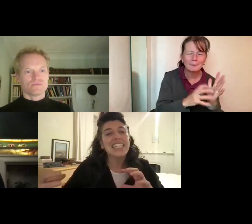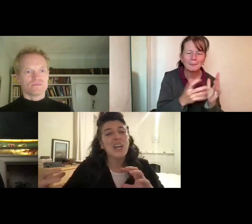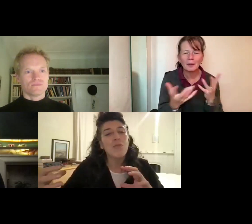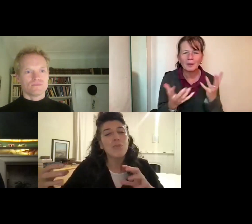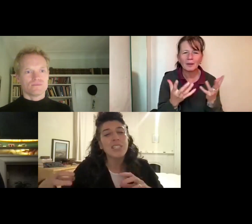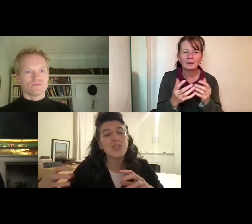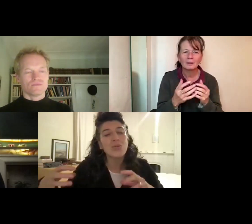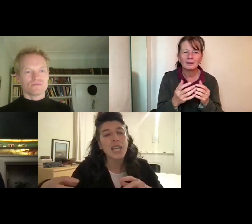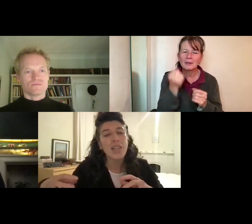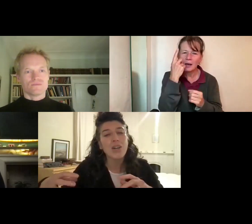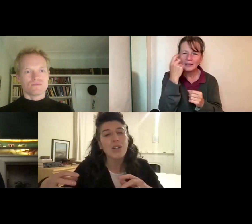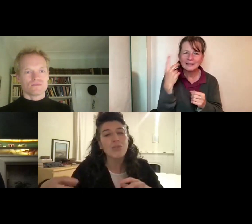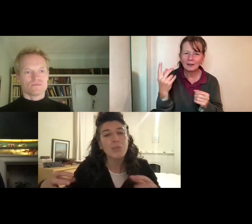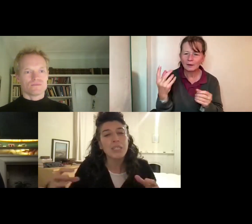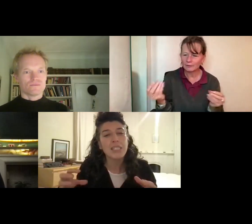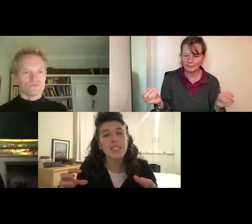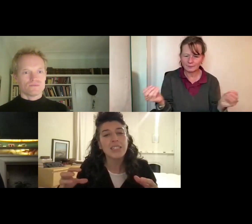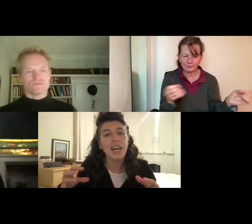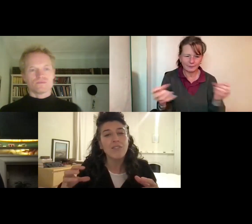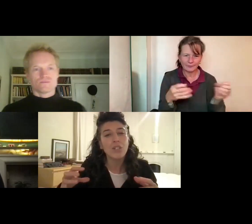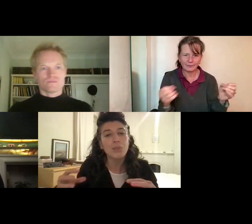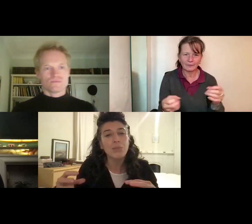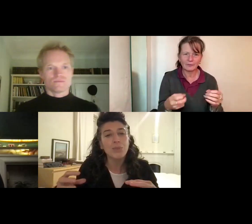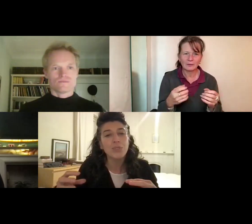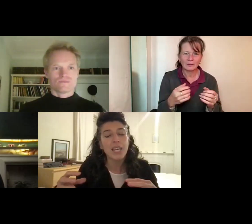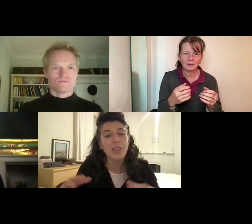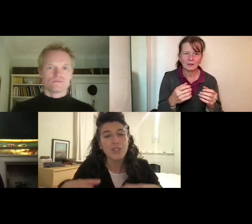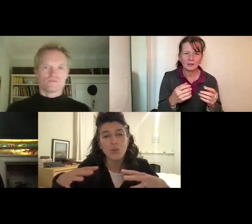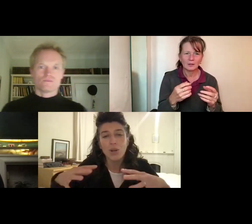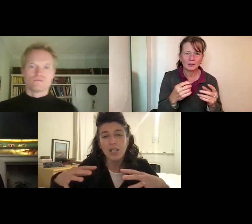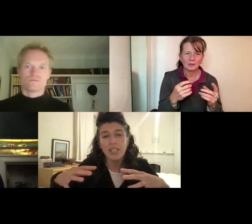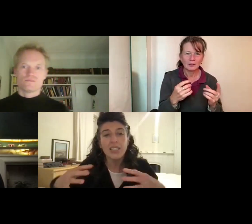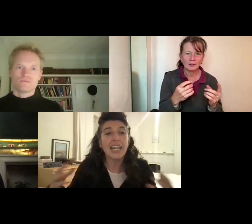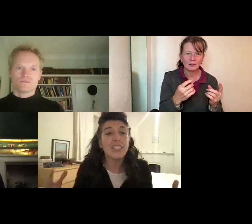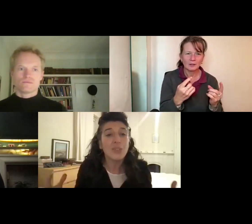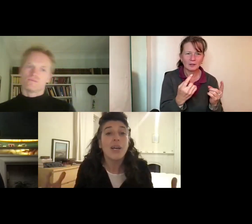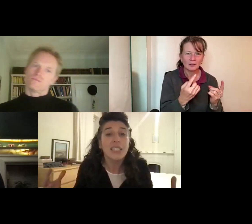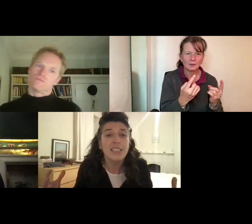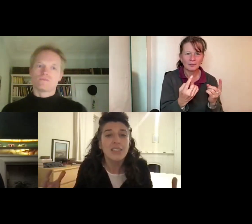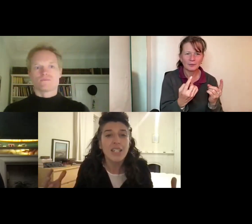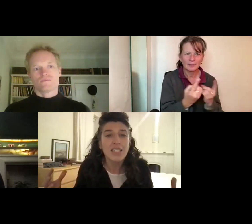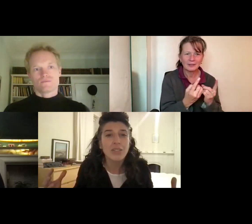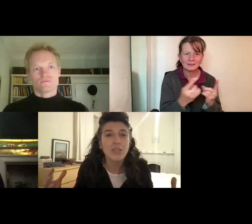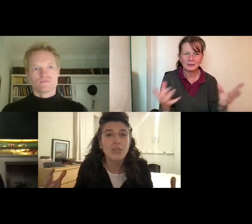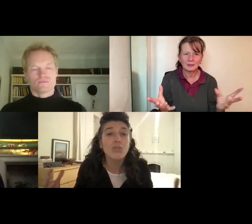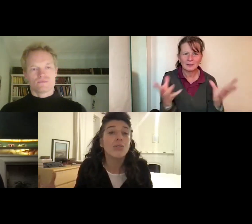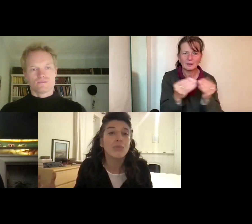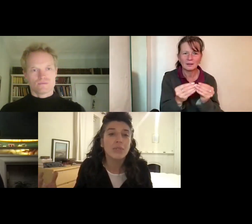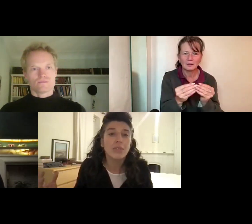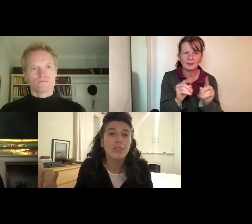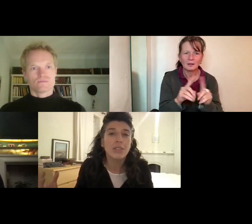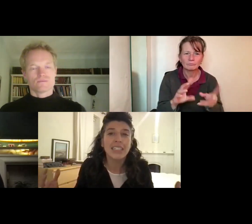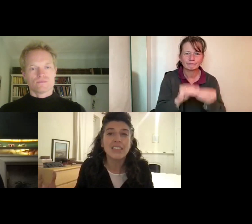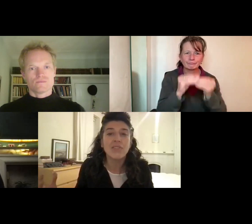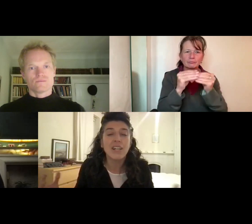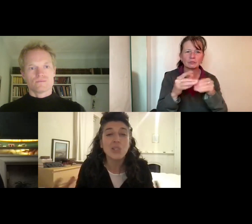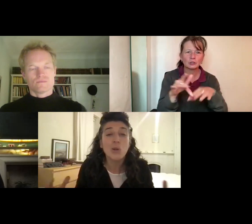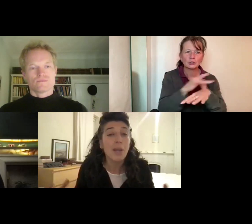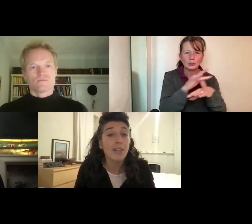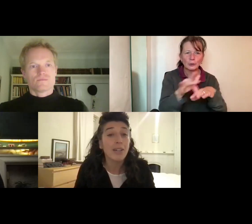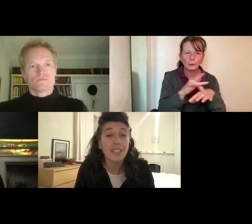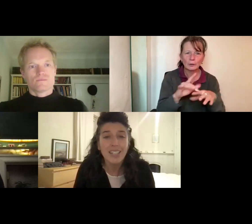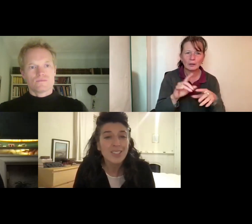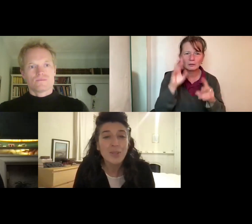the idea of putting together 3 pieces that have not been put together. So in a way, in devising a show, and